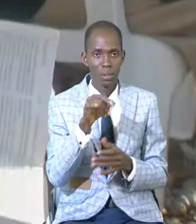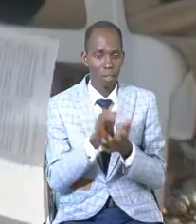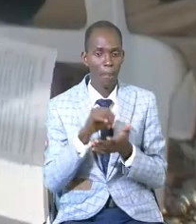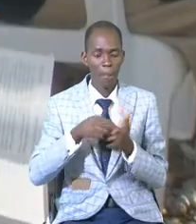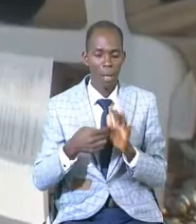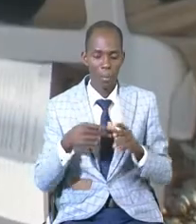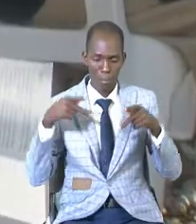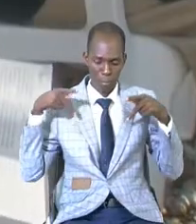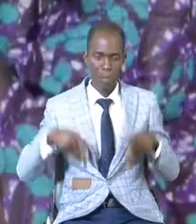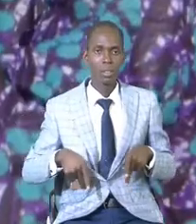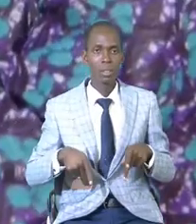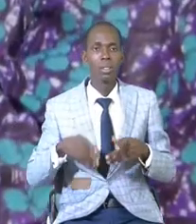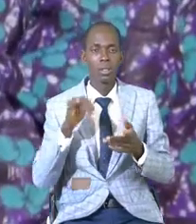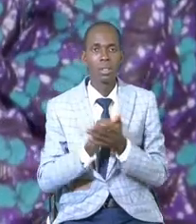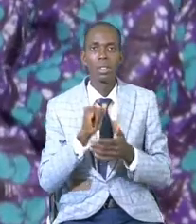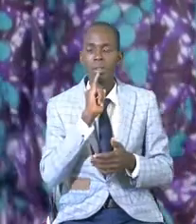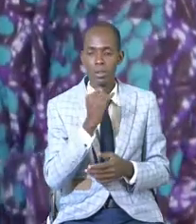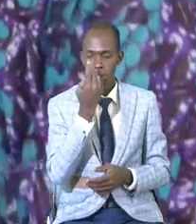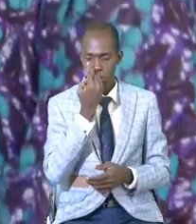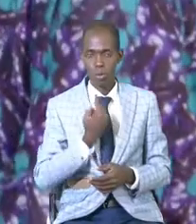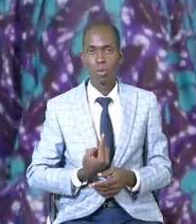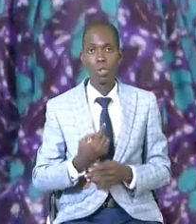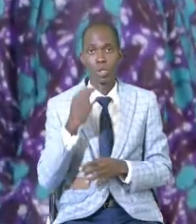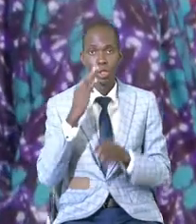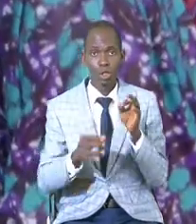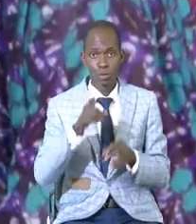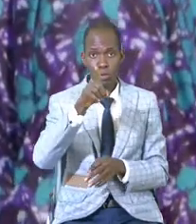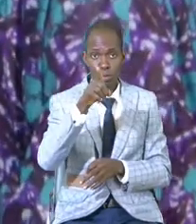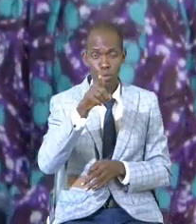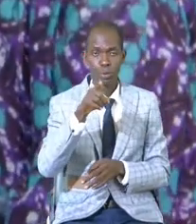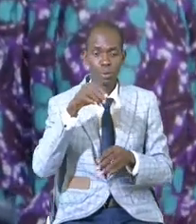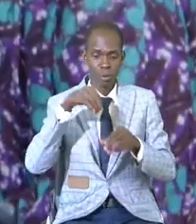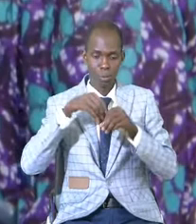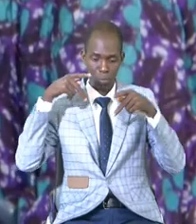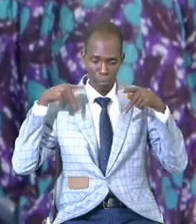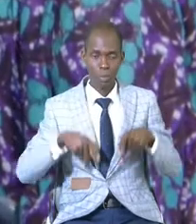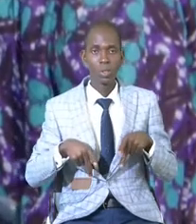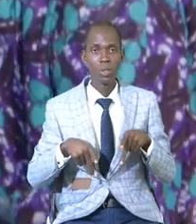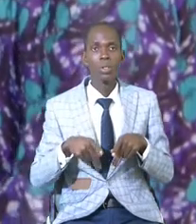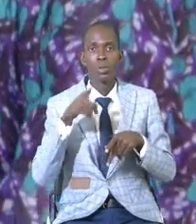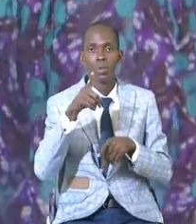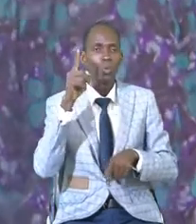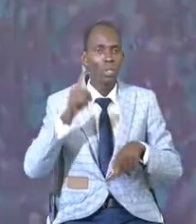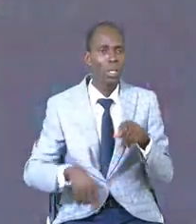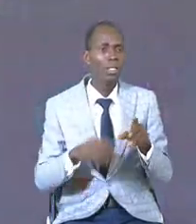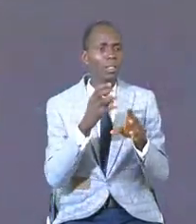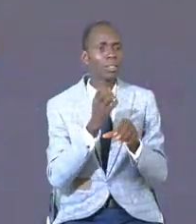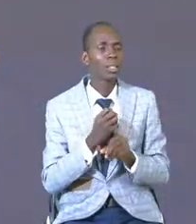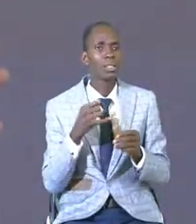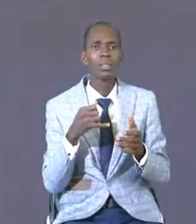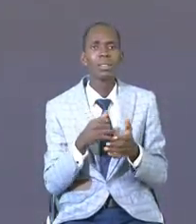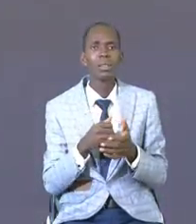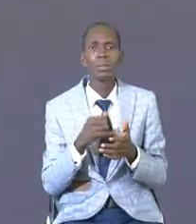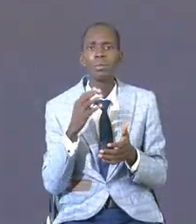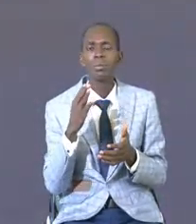thou, that's singular, if you in person. You cannot get this by proxy. You can get a lot